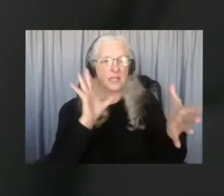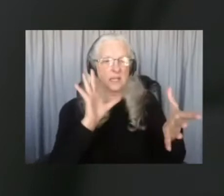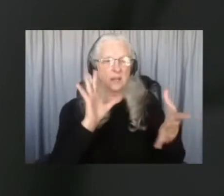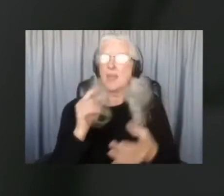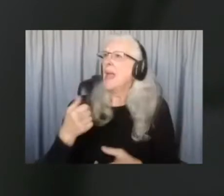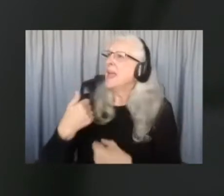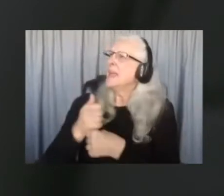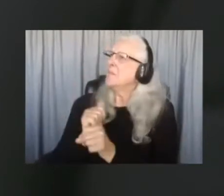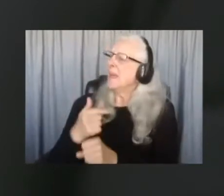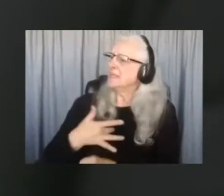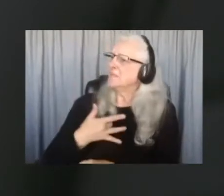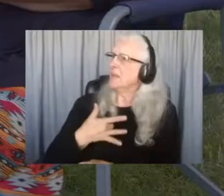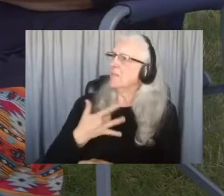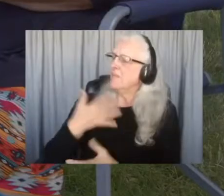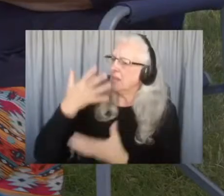kids feeling lost.